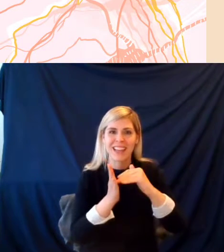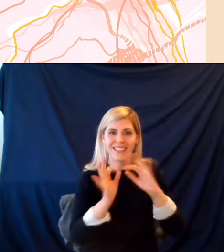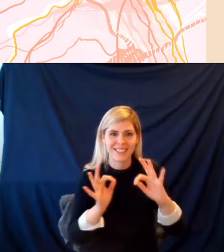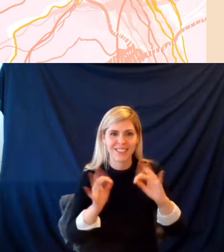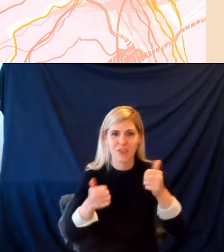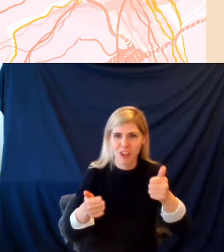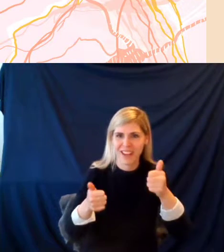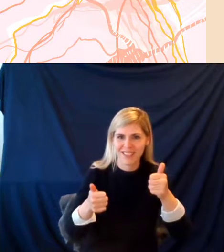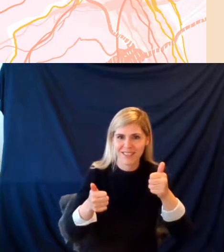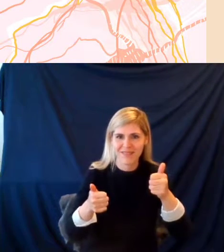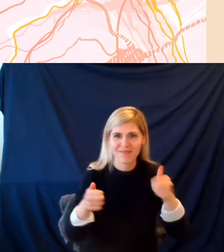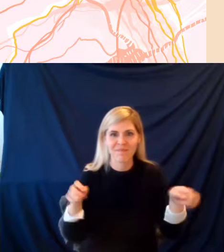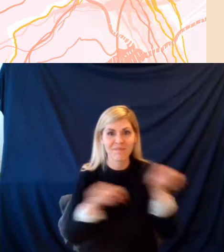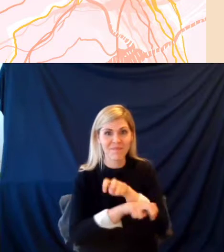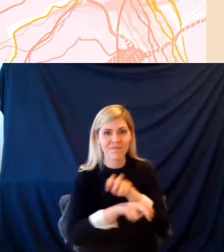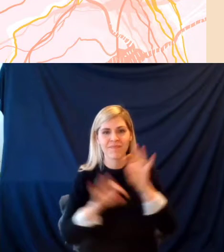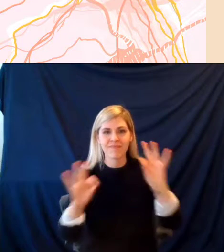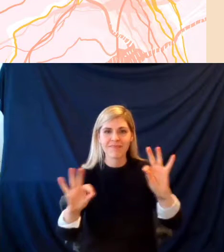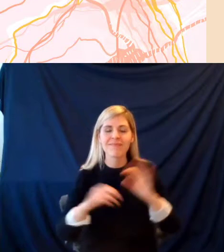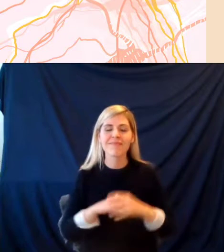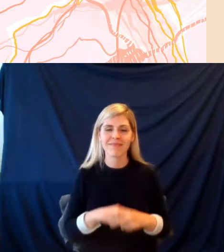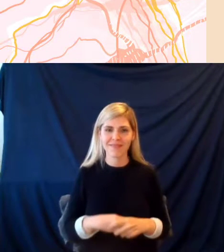again. Great.